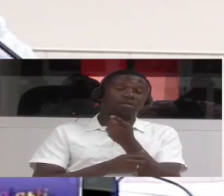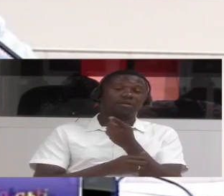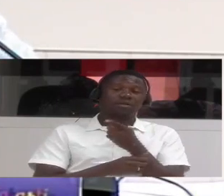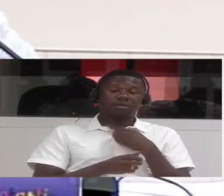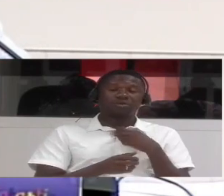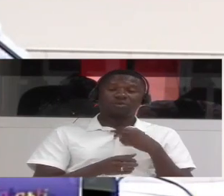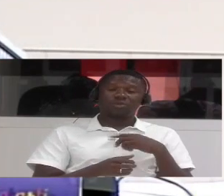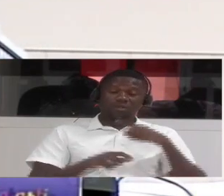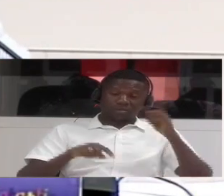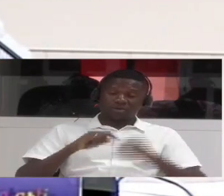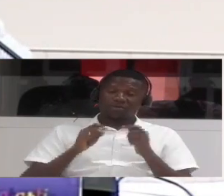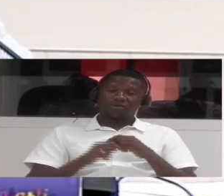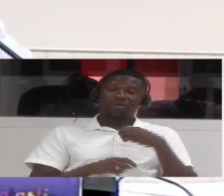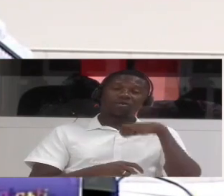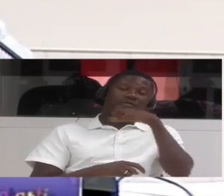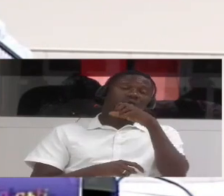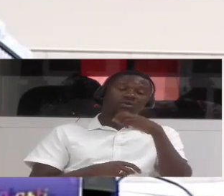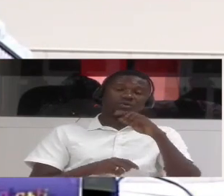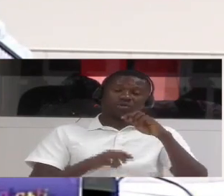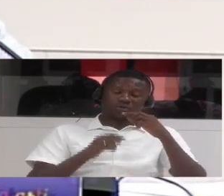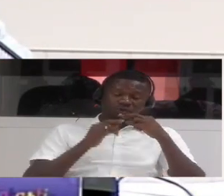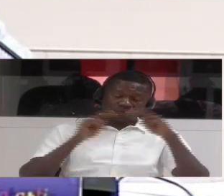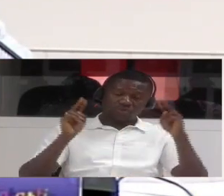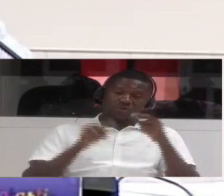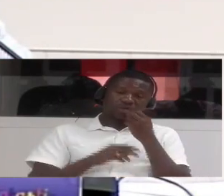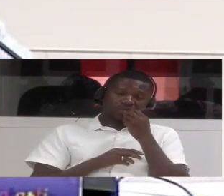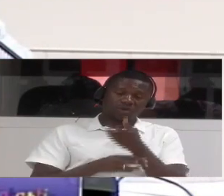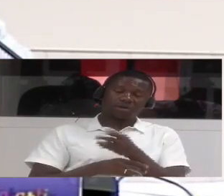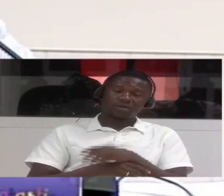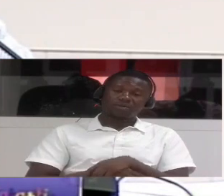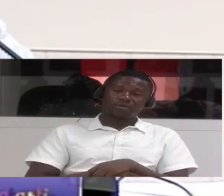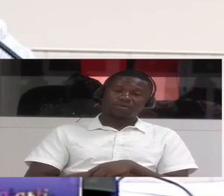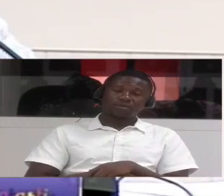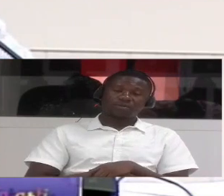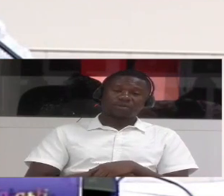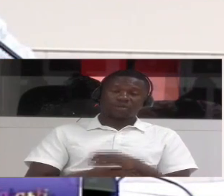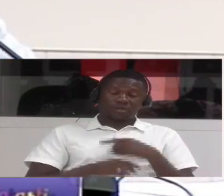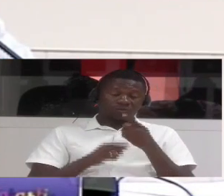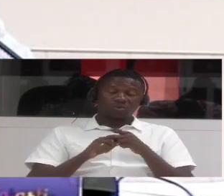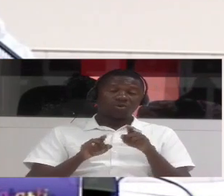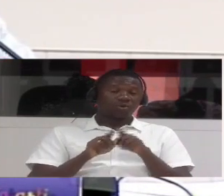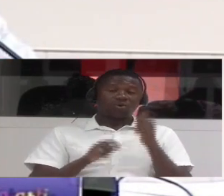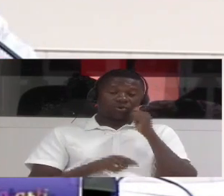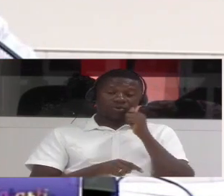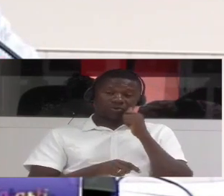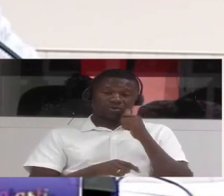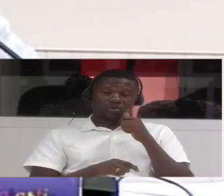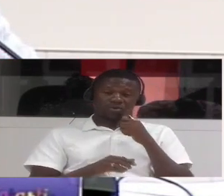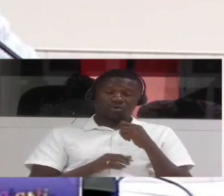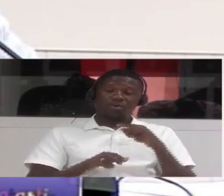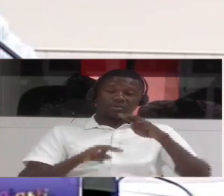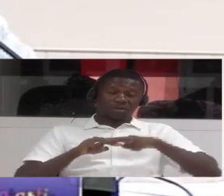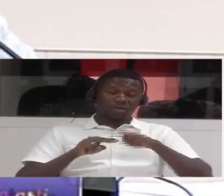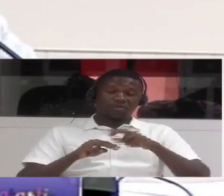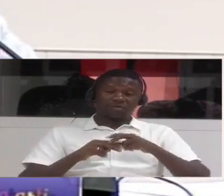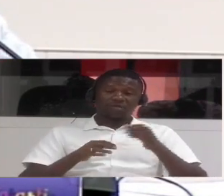news. And this particular case is quite significant because, it was also presided over by the same